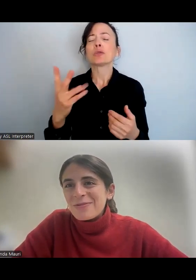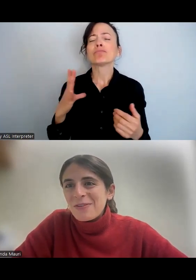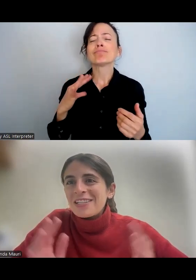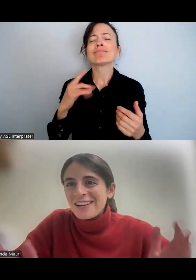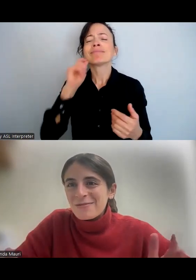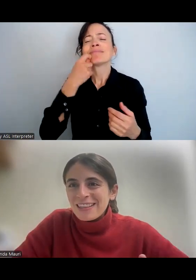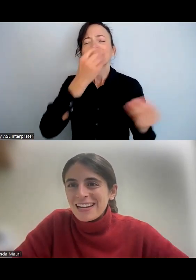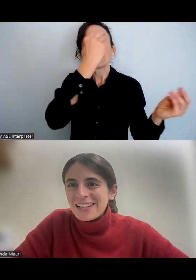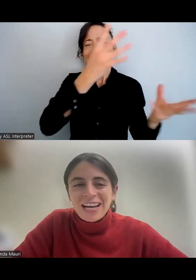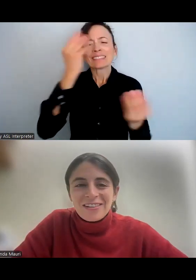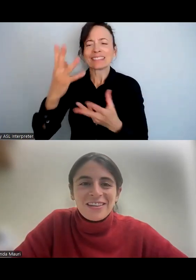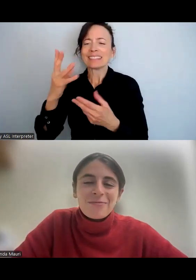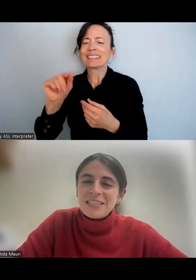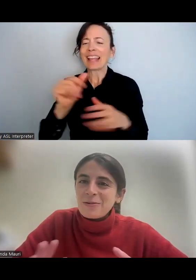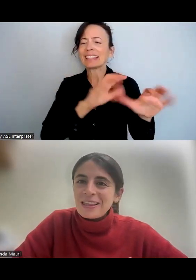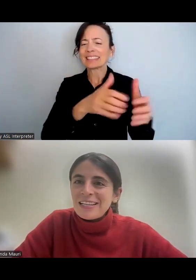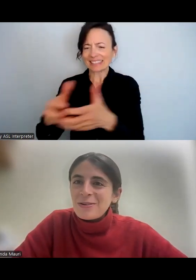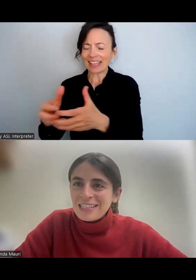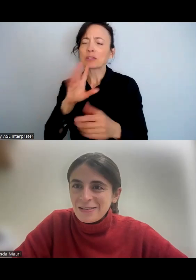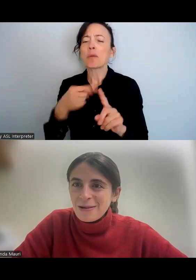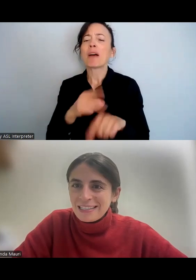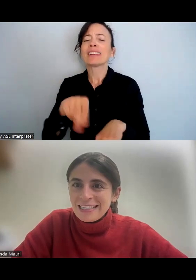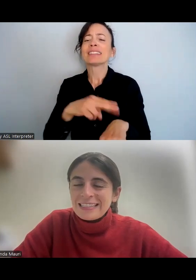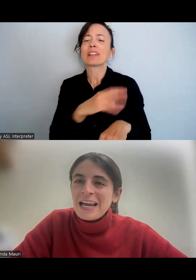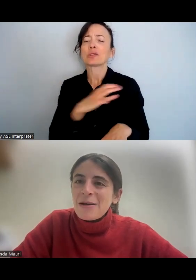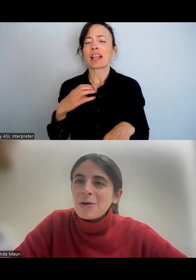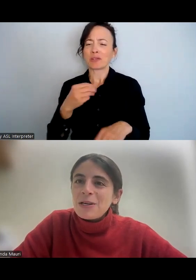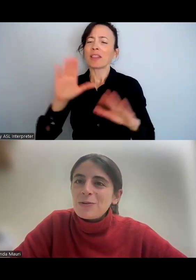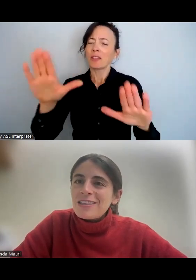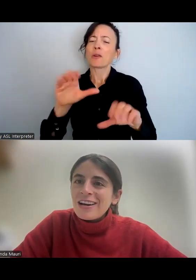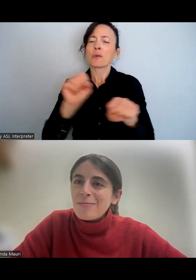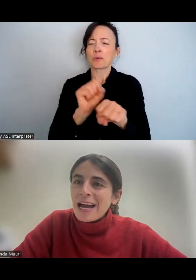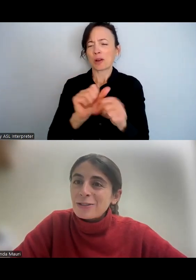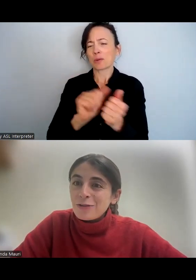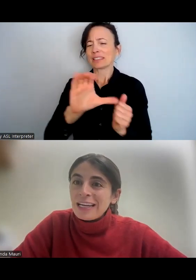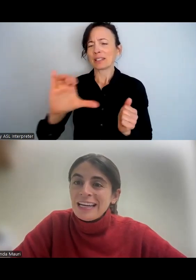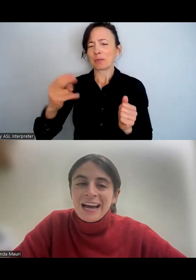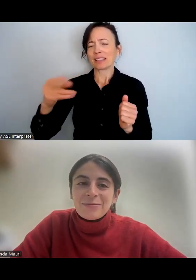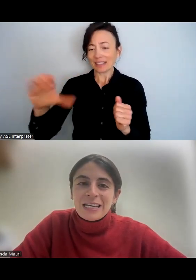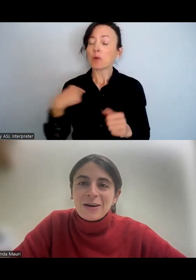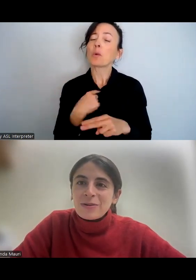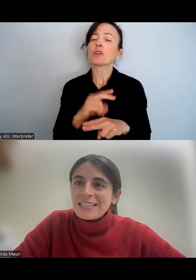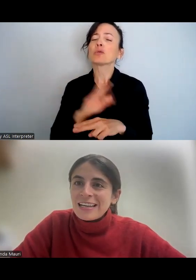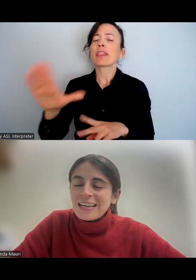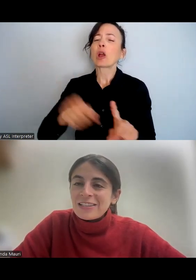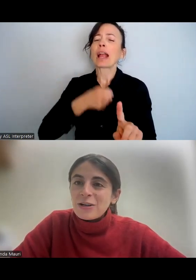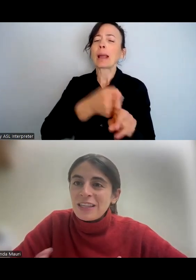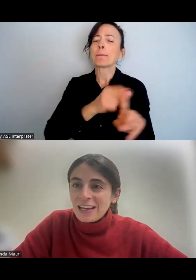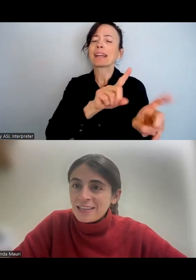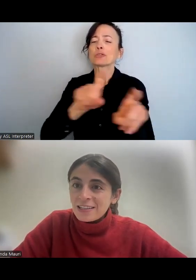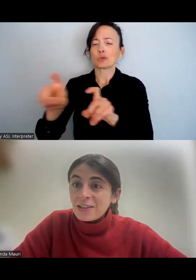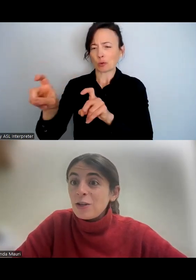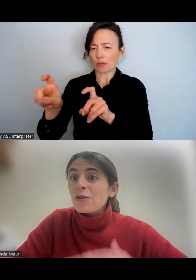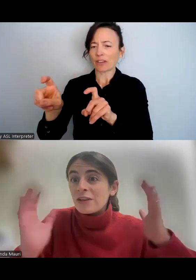first is, we've already talked about the National Council and the amazing work they do on CCBHCs, but we use their impact survey data, which is a survey